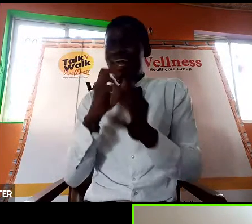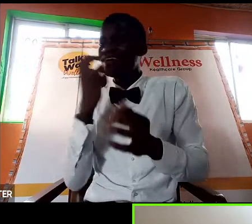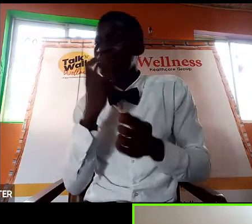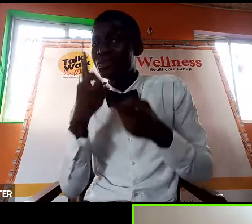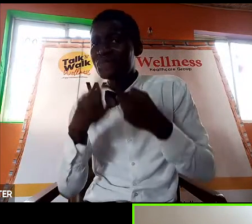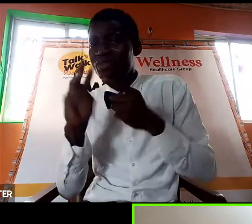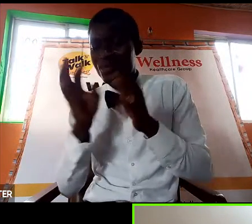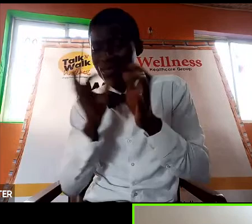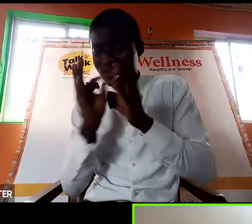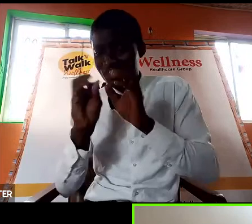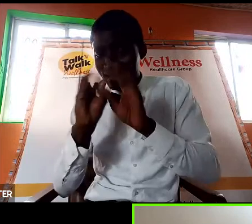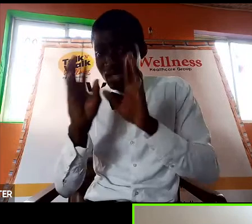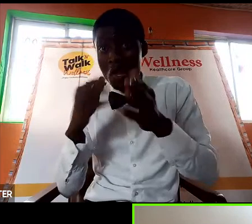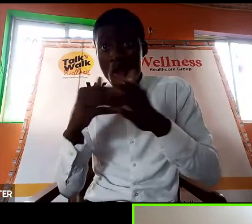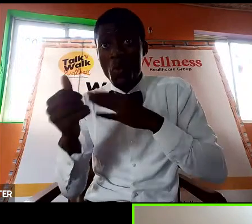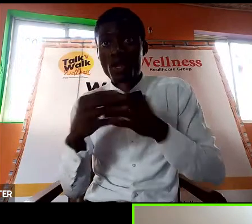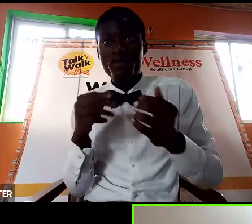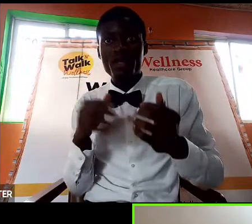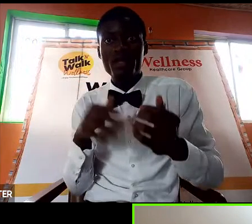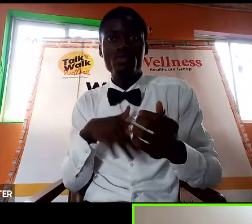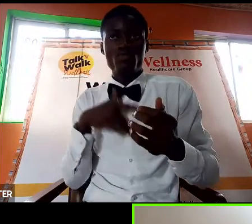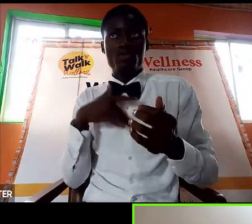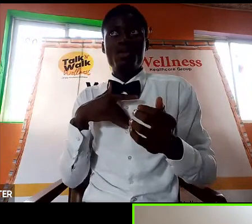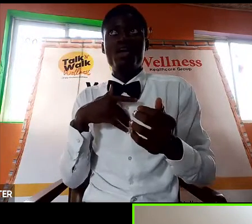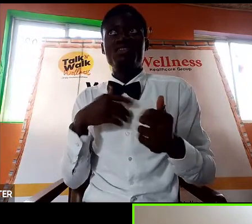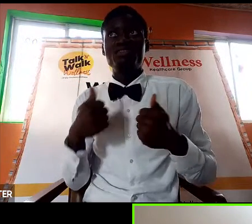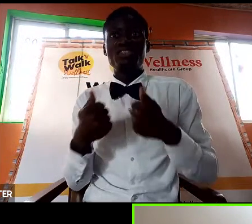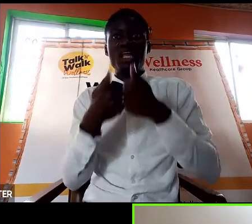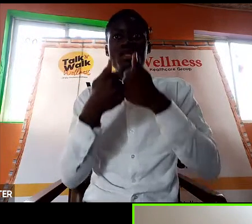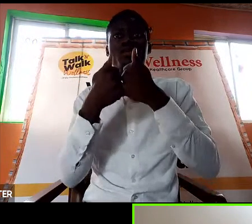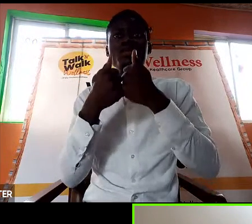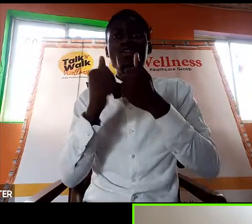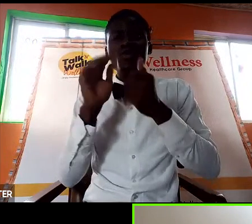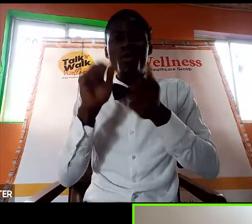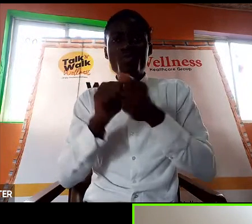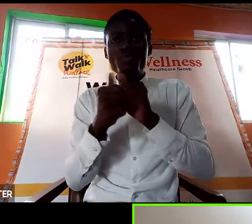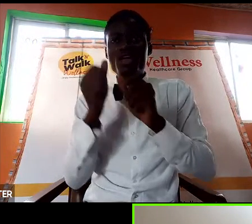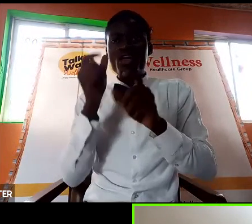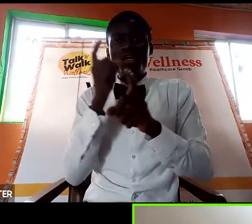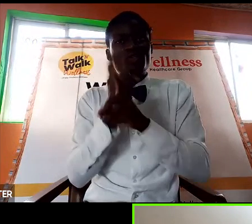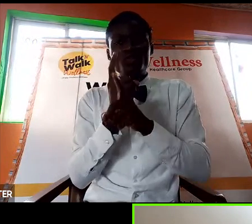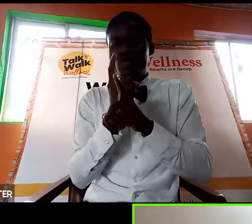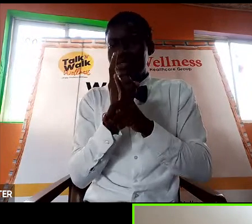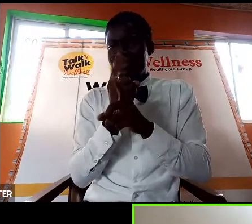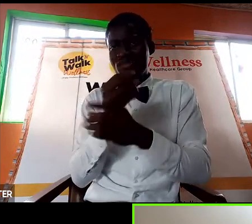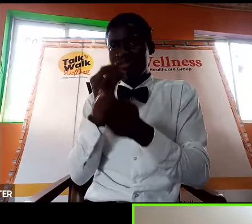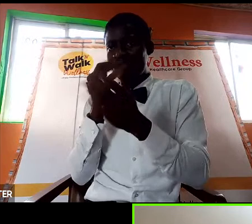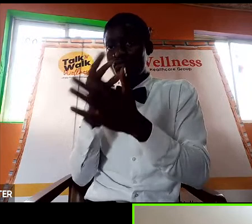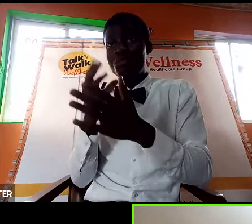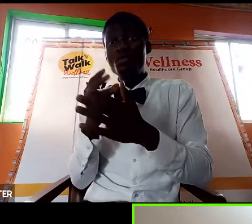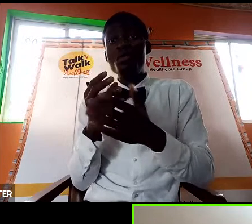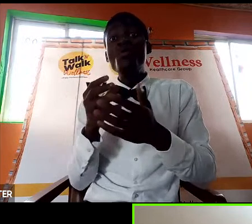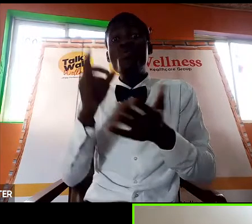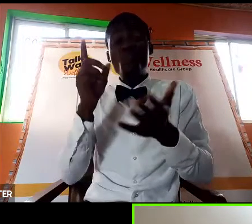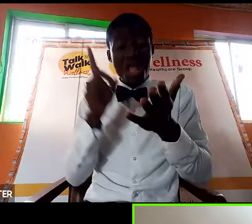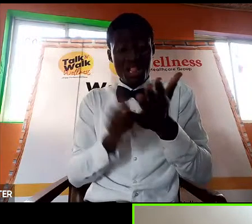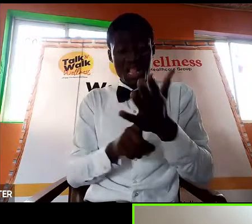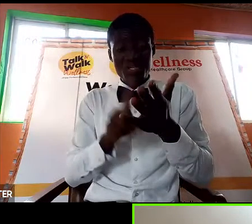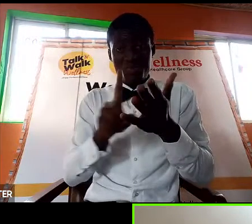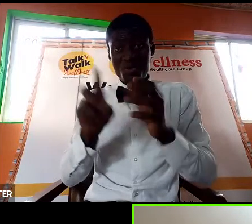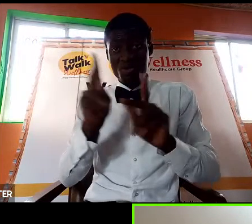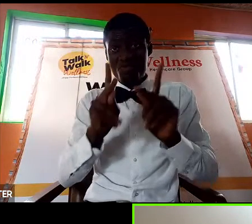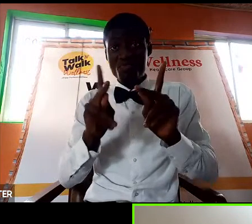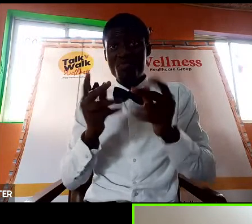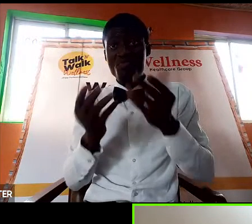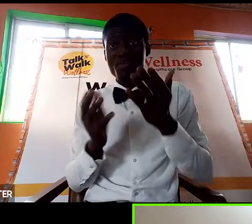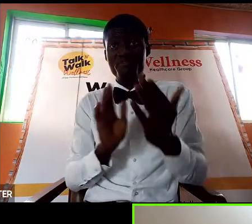looking so serious, as much as it's your problem, I bet it with you, 1,001 persons might be going through the same things, all right? So all you need to do